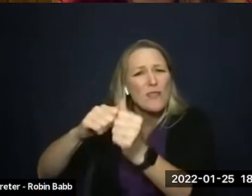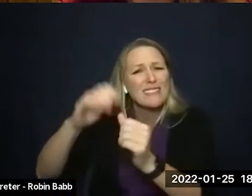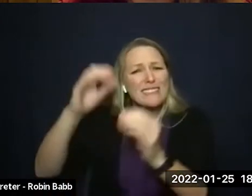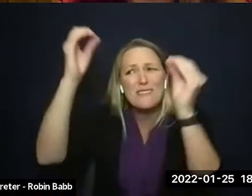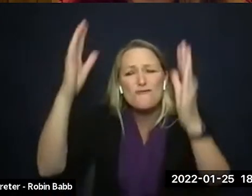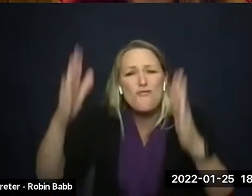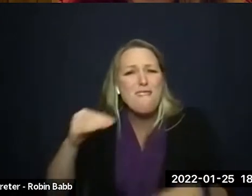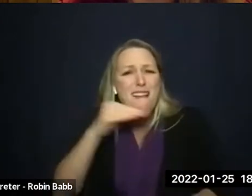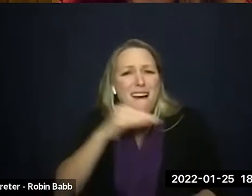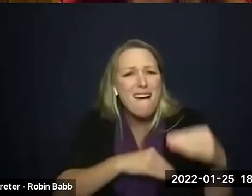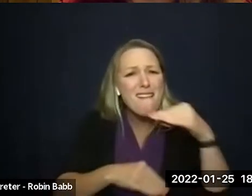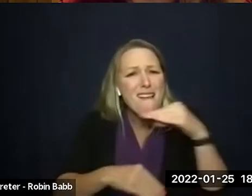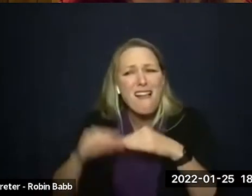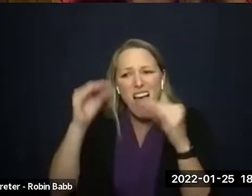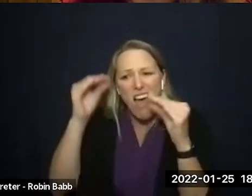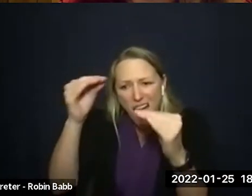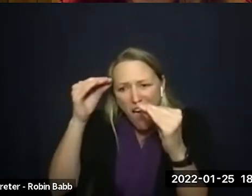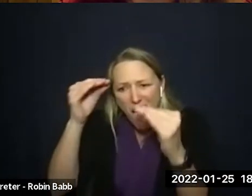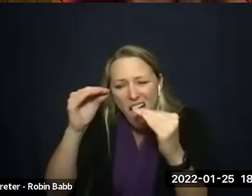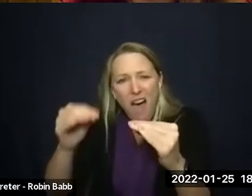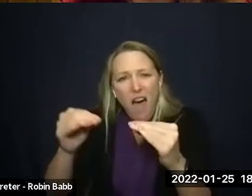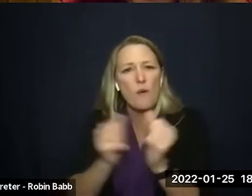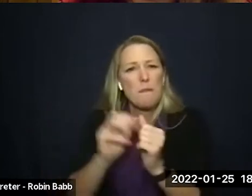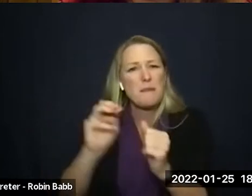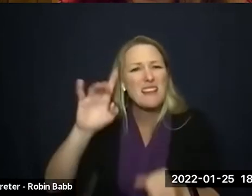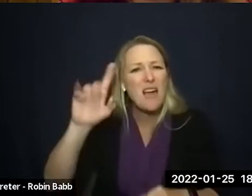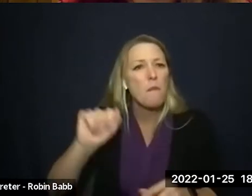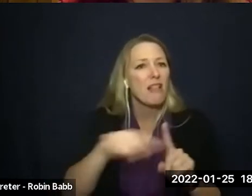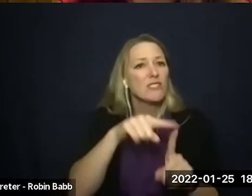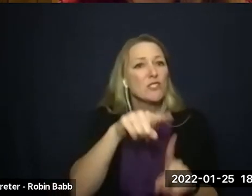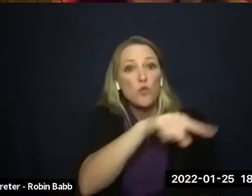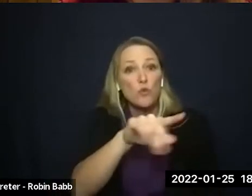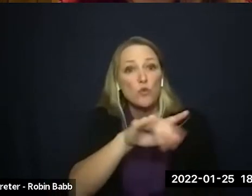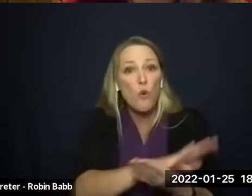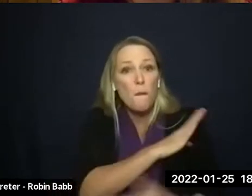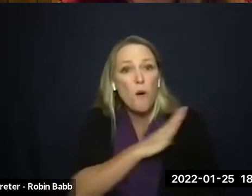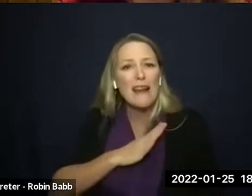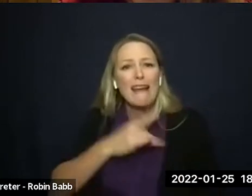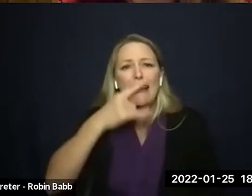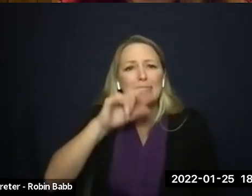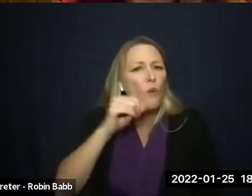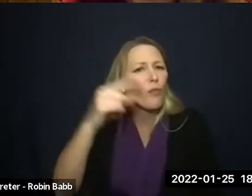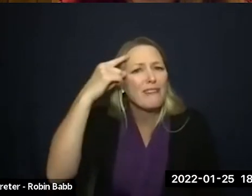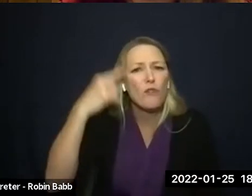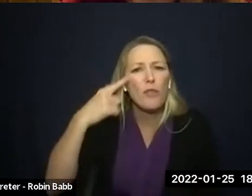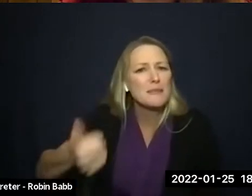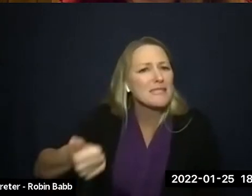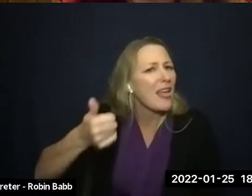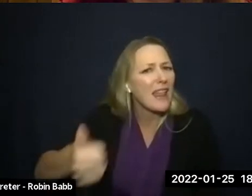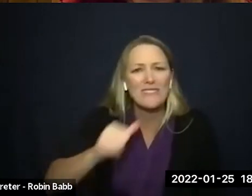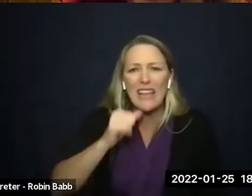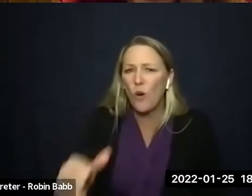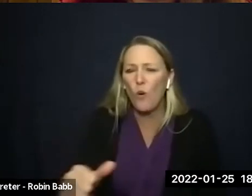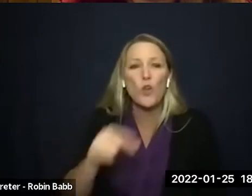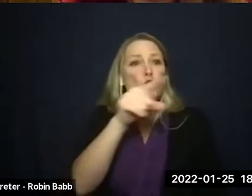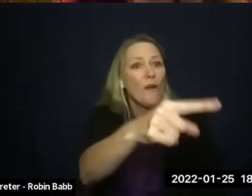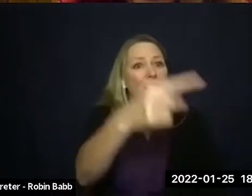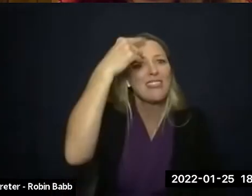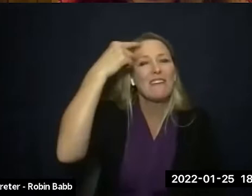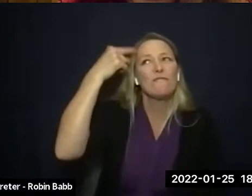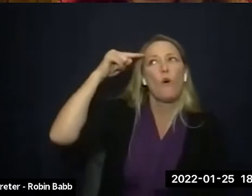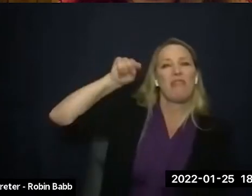by the media and even by you the school board okay these kids are not thinking for themselves you are thinking for